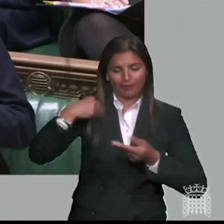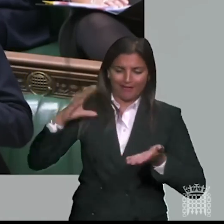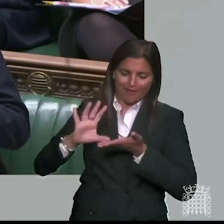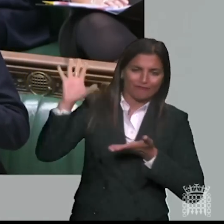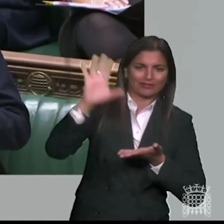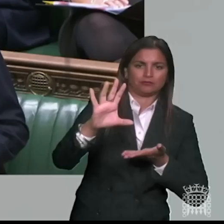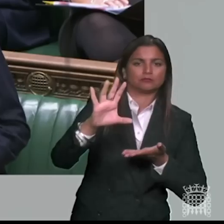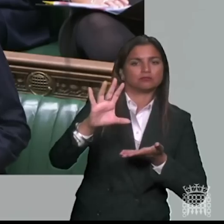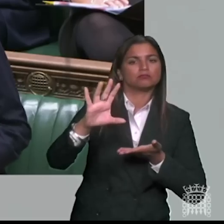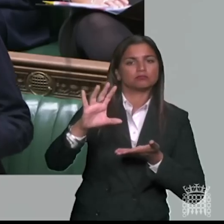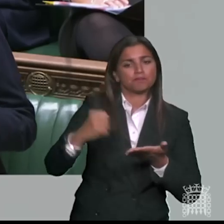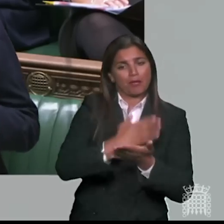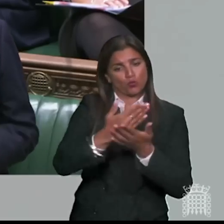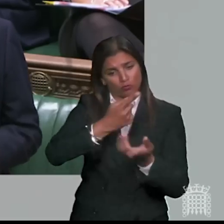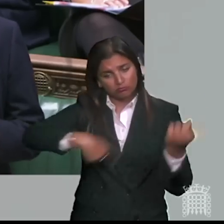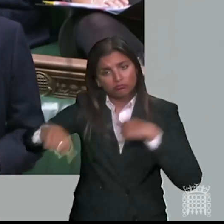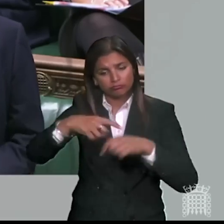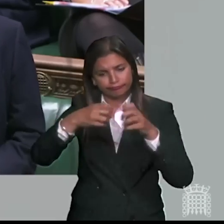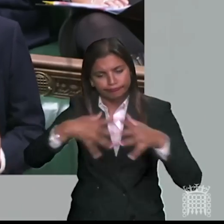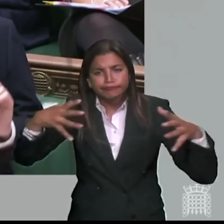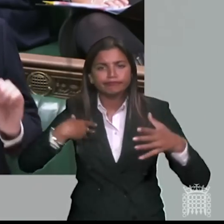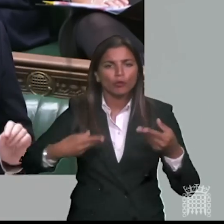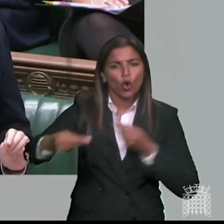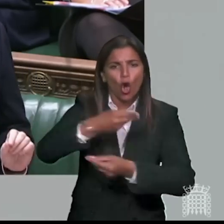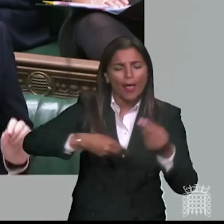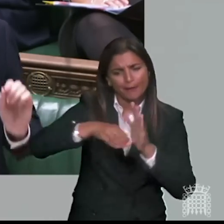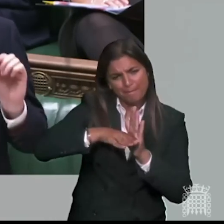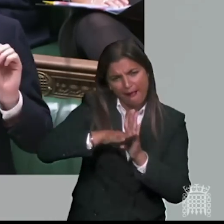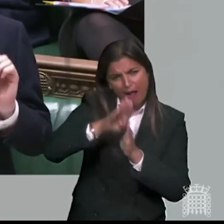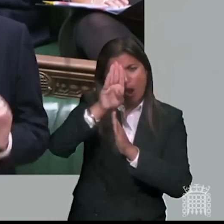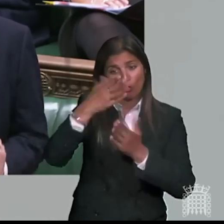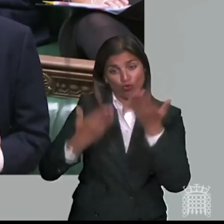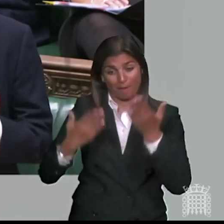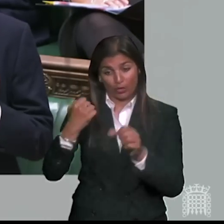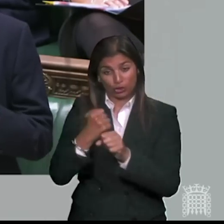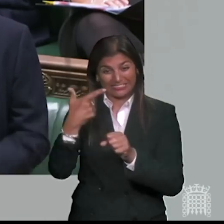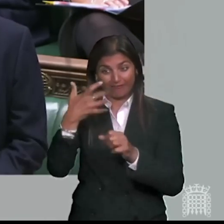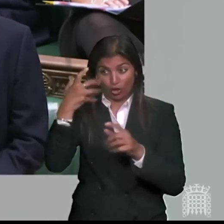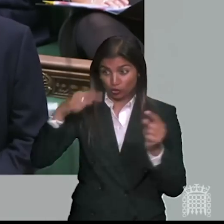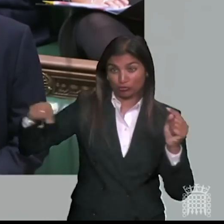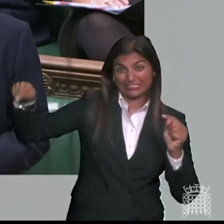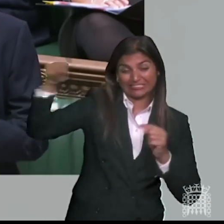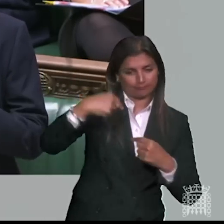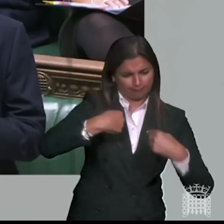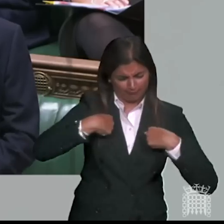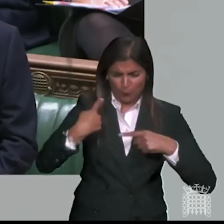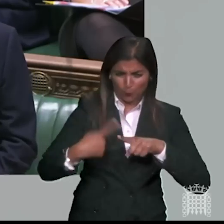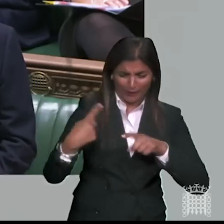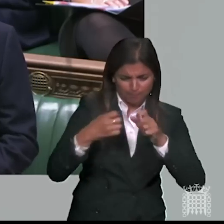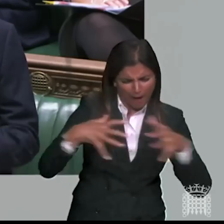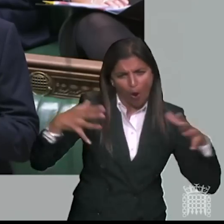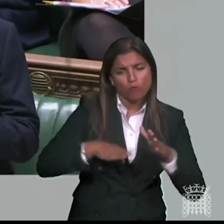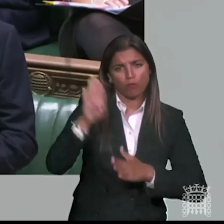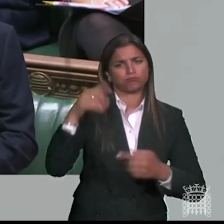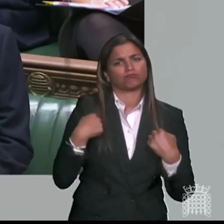us the fastest growing economy in the G7 for the past 2 years, creating